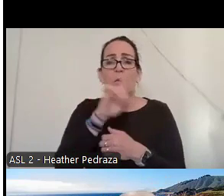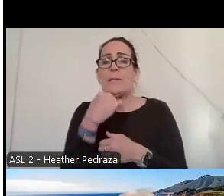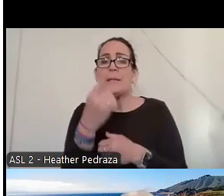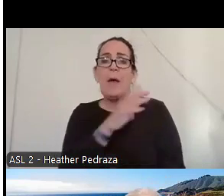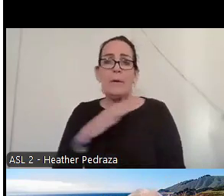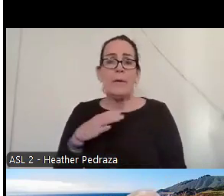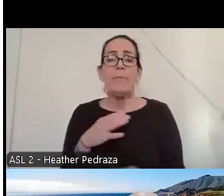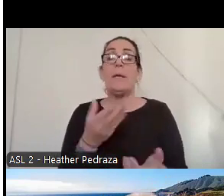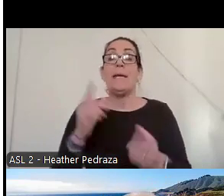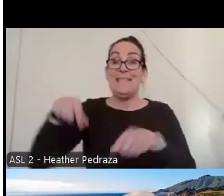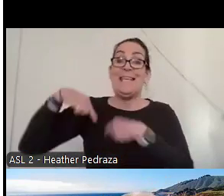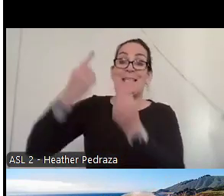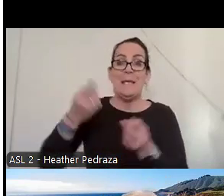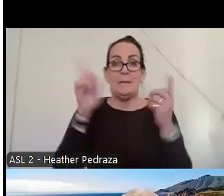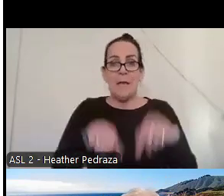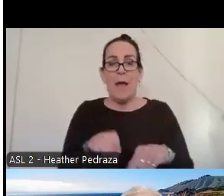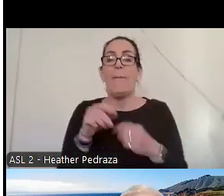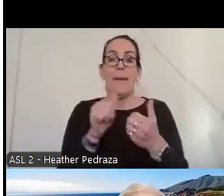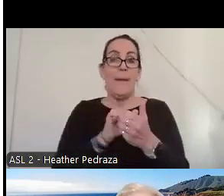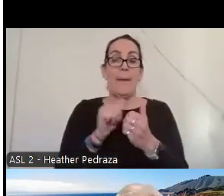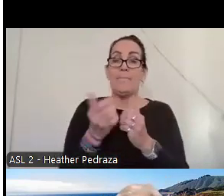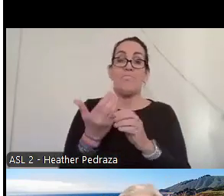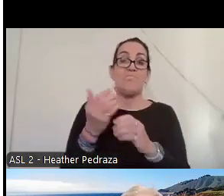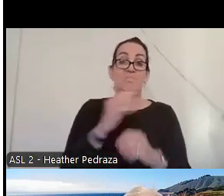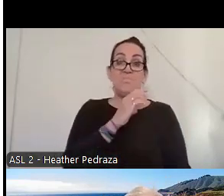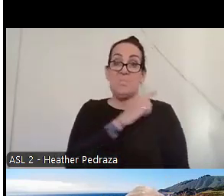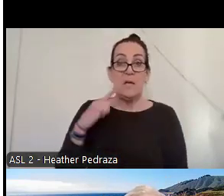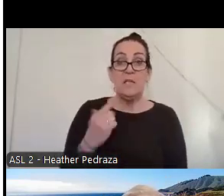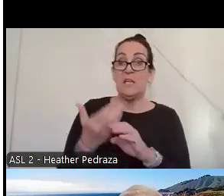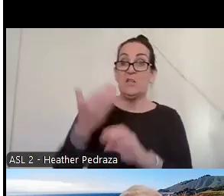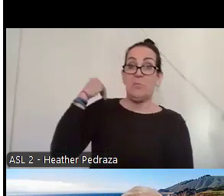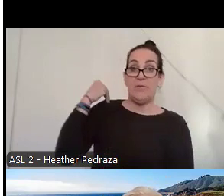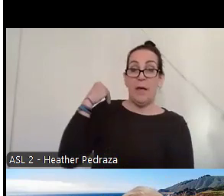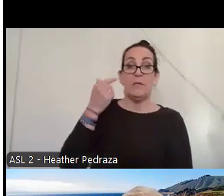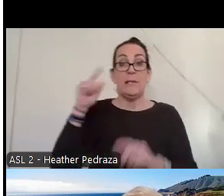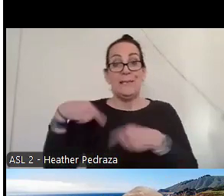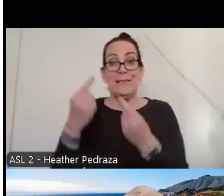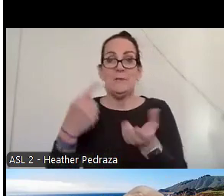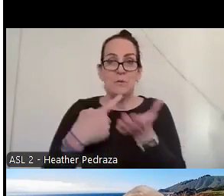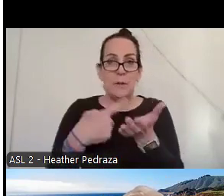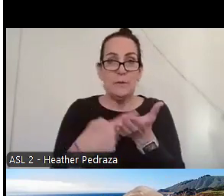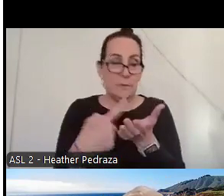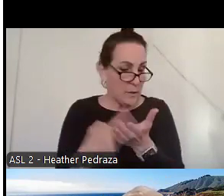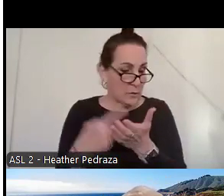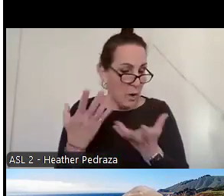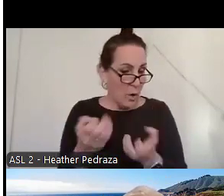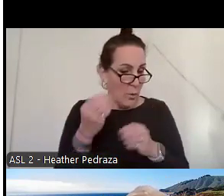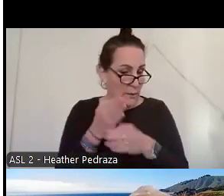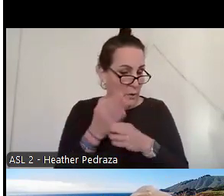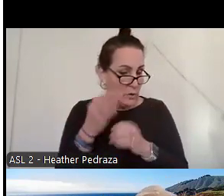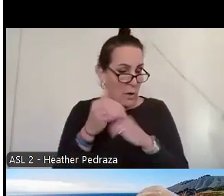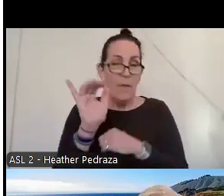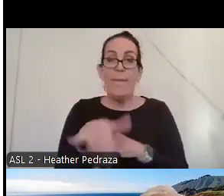what has happened with past legislation that we have discussed as a committee. So I wanted to share that legislation